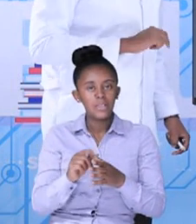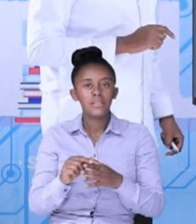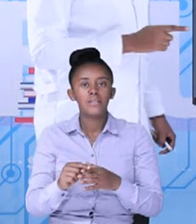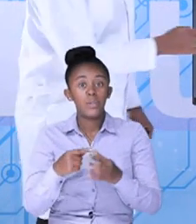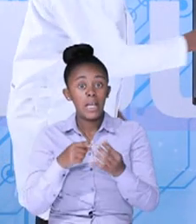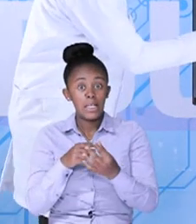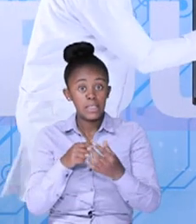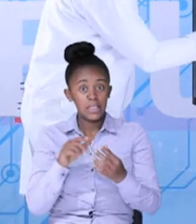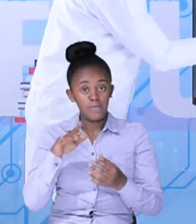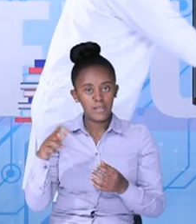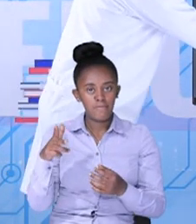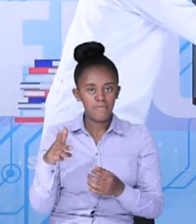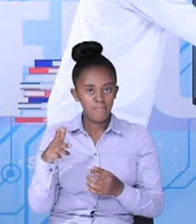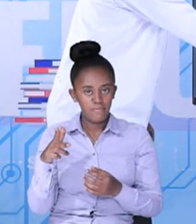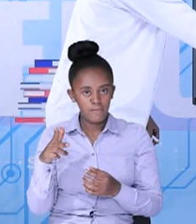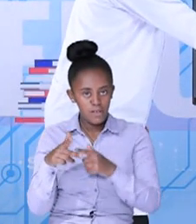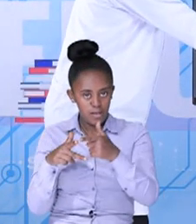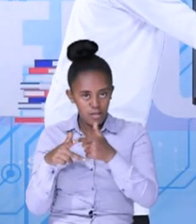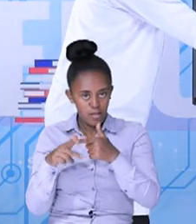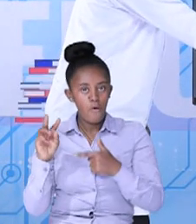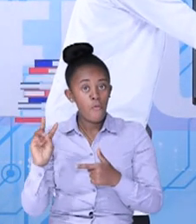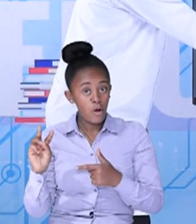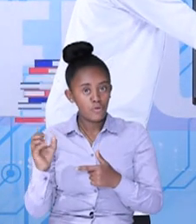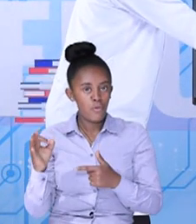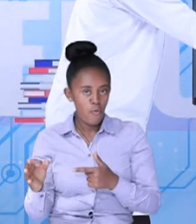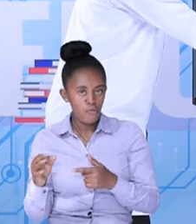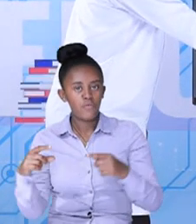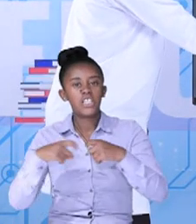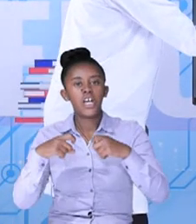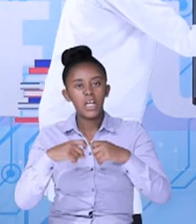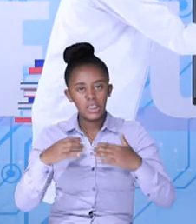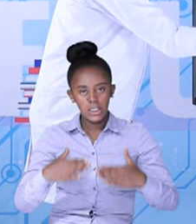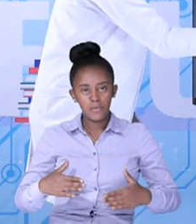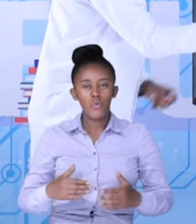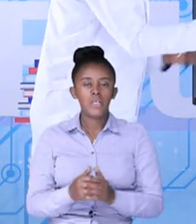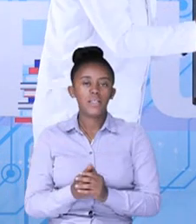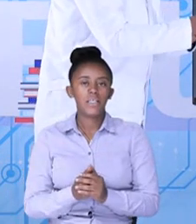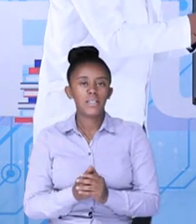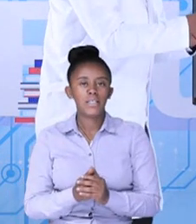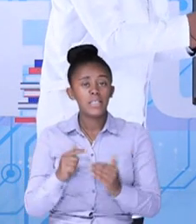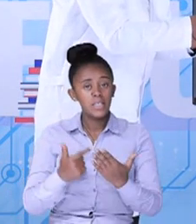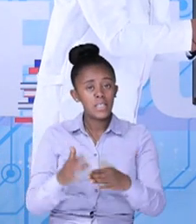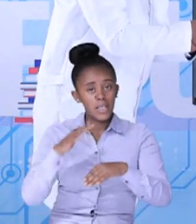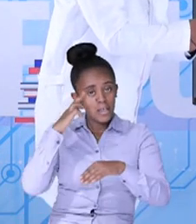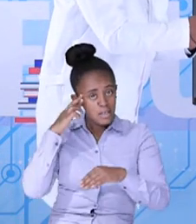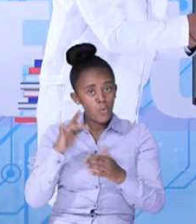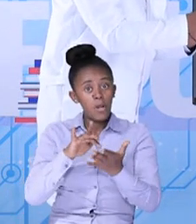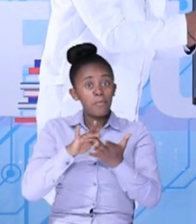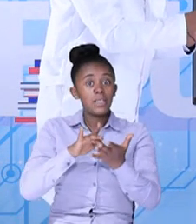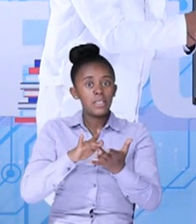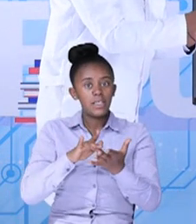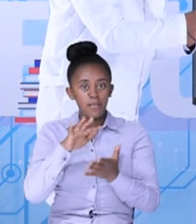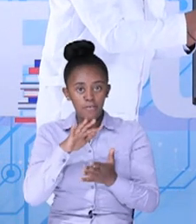index finger to the direction of velocity of the charged body. So in this case, your middle finger